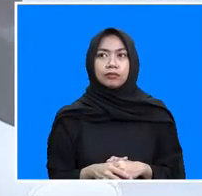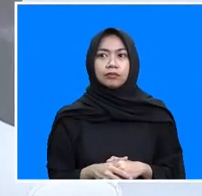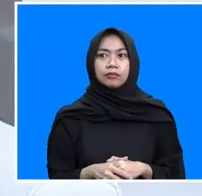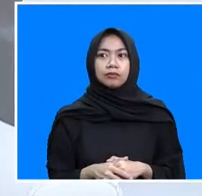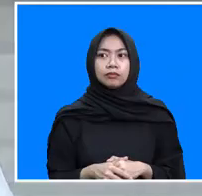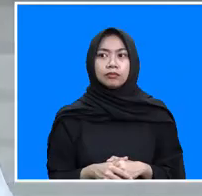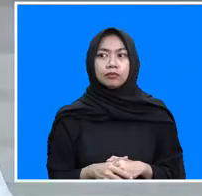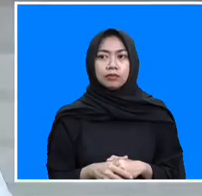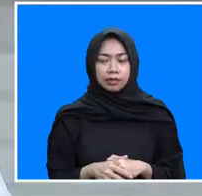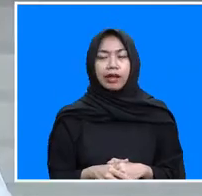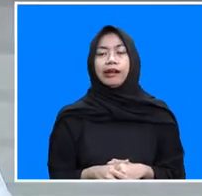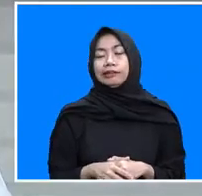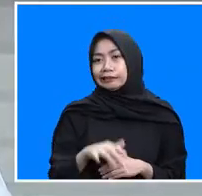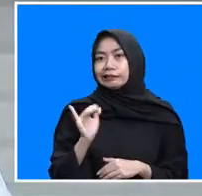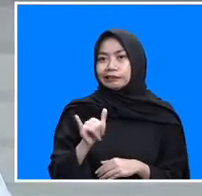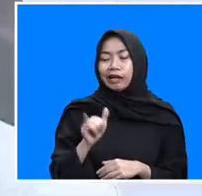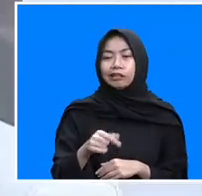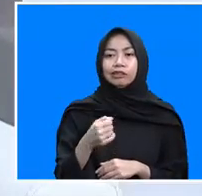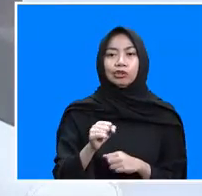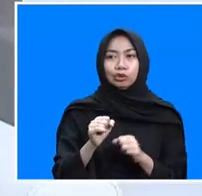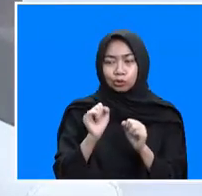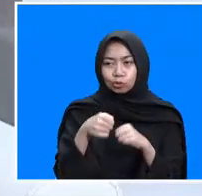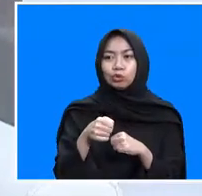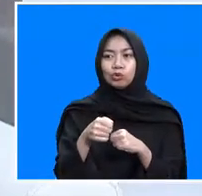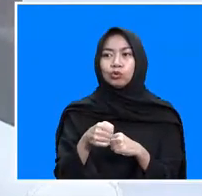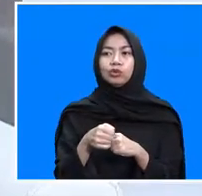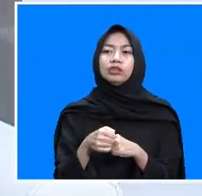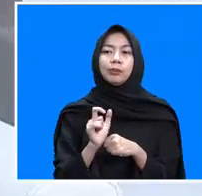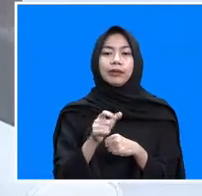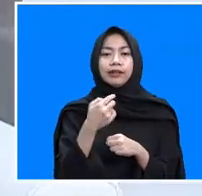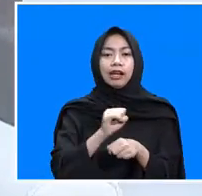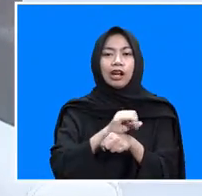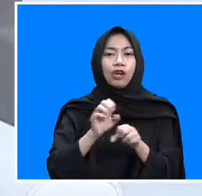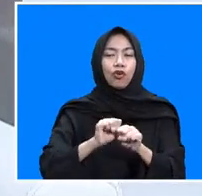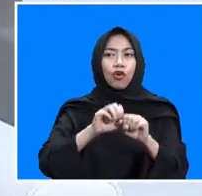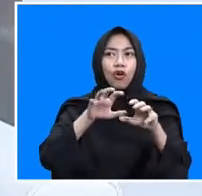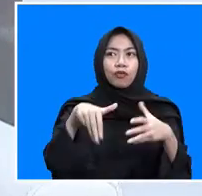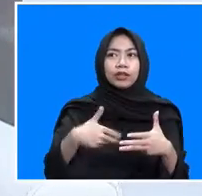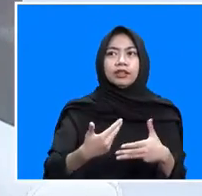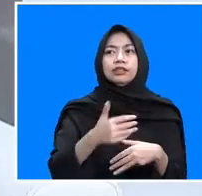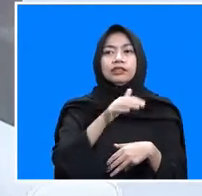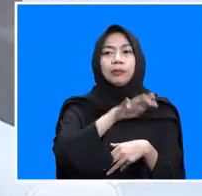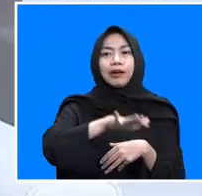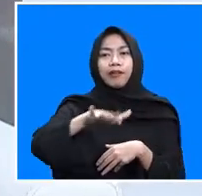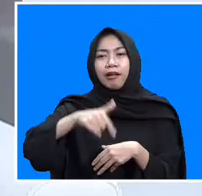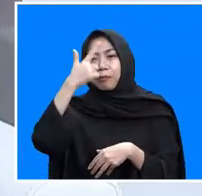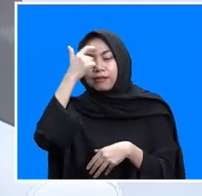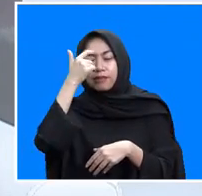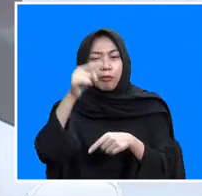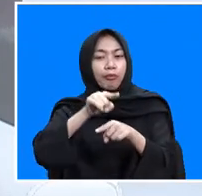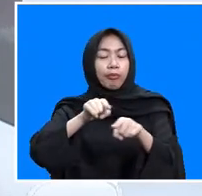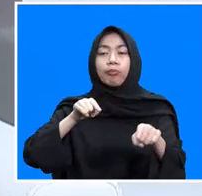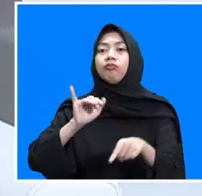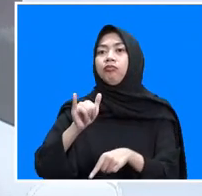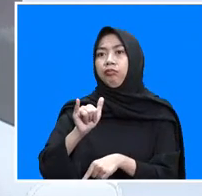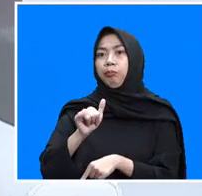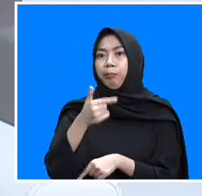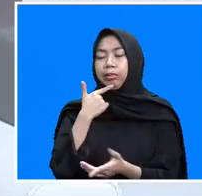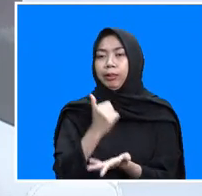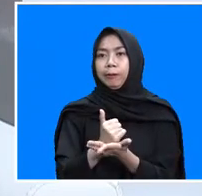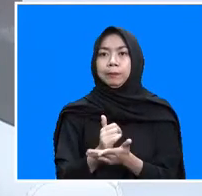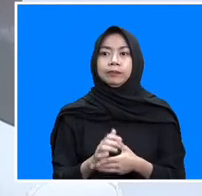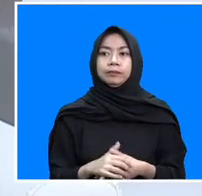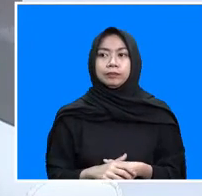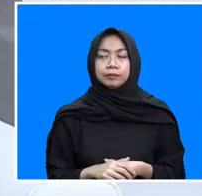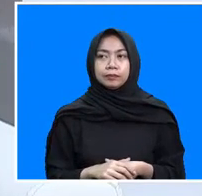global figures as well in terms of just the impact of the pandemic on students and learning. Mm-hmm. And I think that,